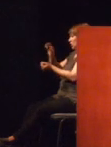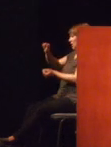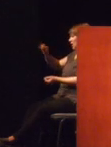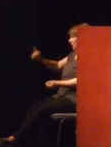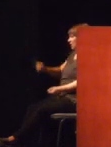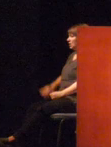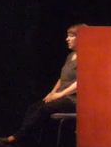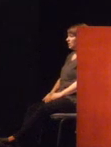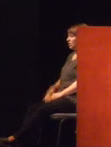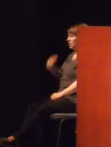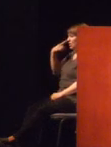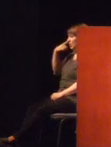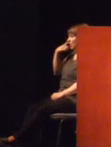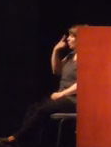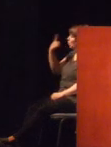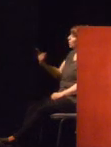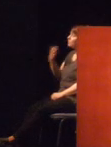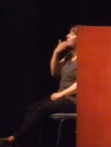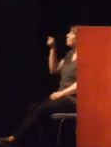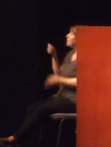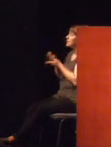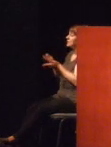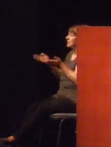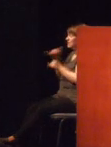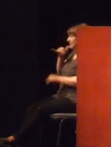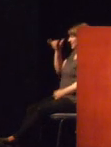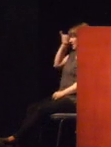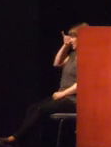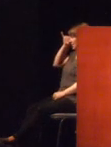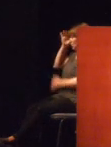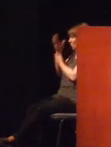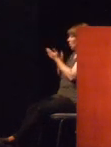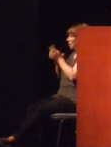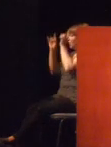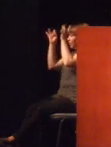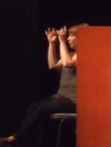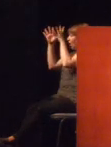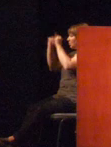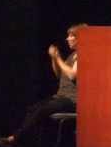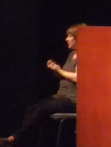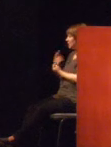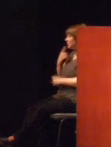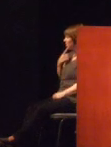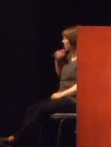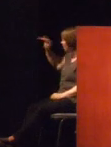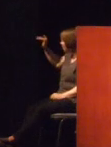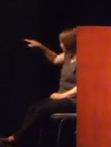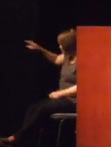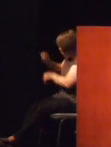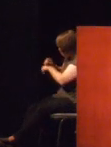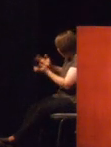But I think one of the highlights for me was yesterday, the part of the volleyball team ran up to me and they said, "Do you work here?" And I